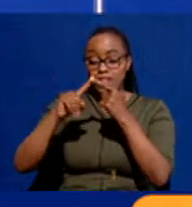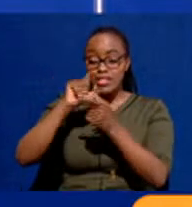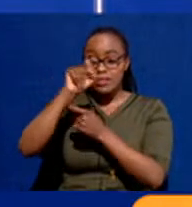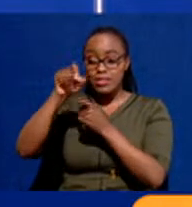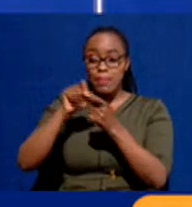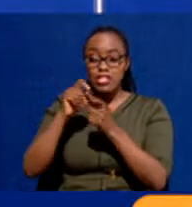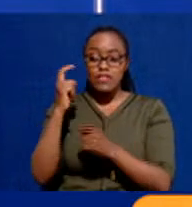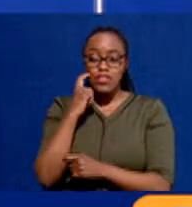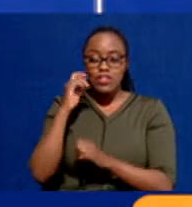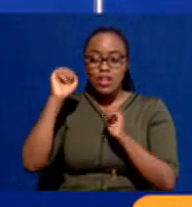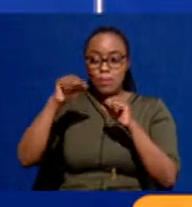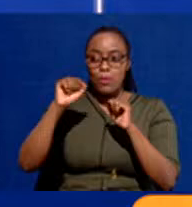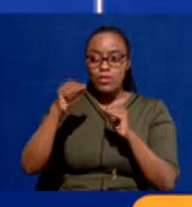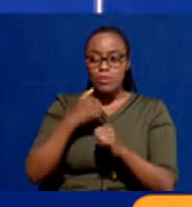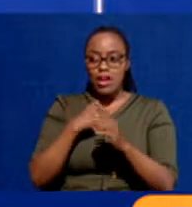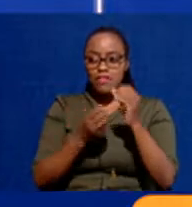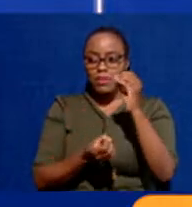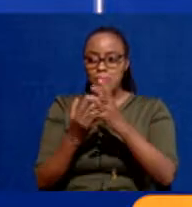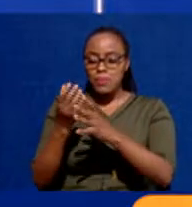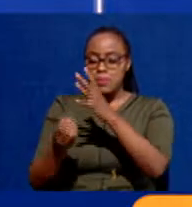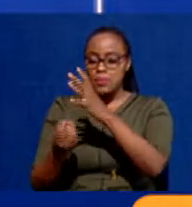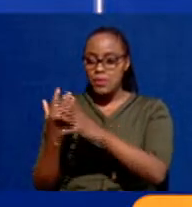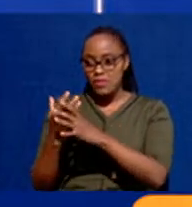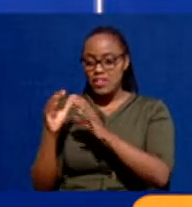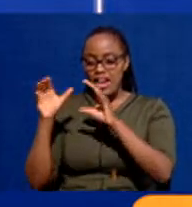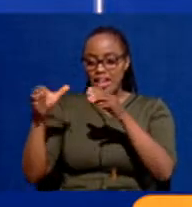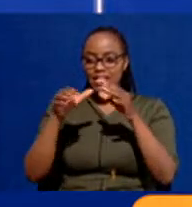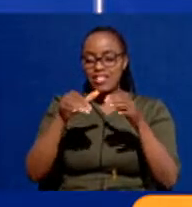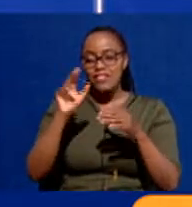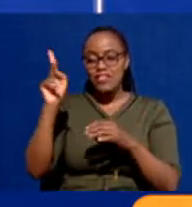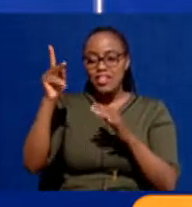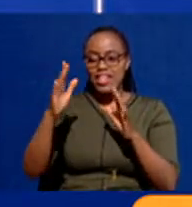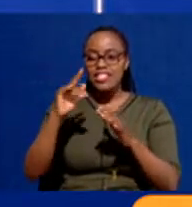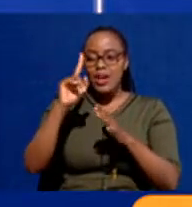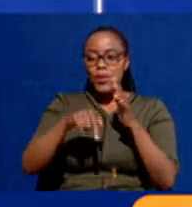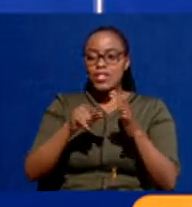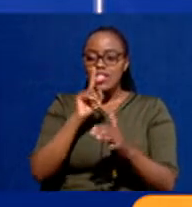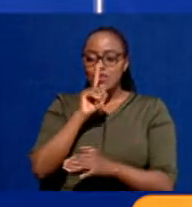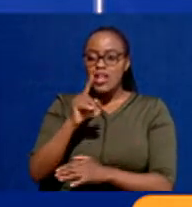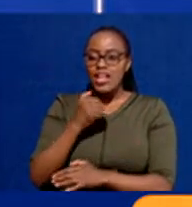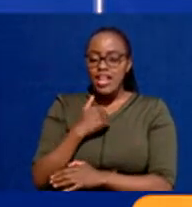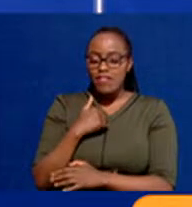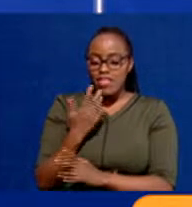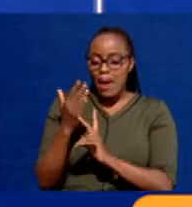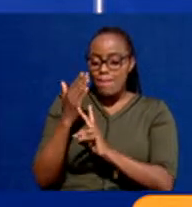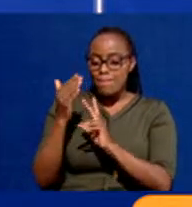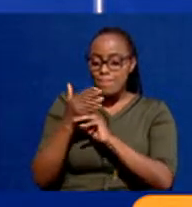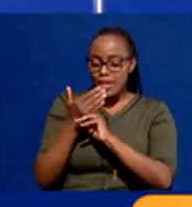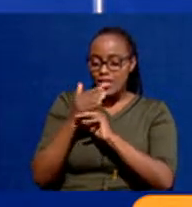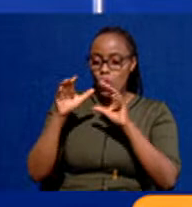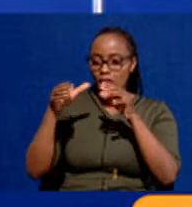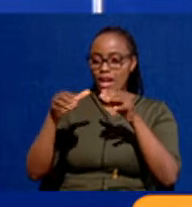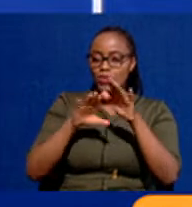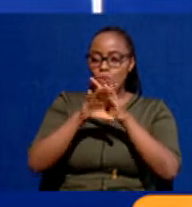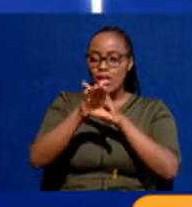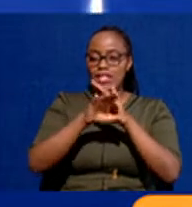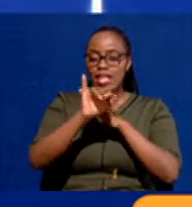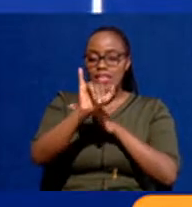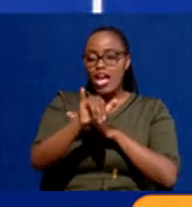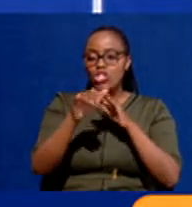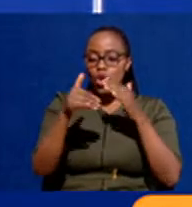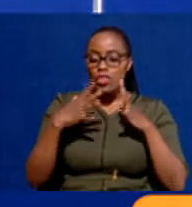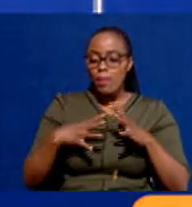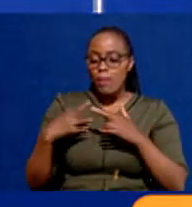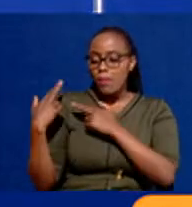specific shops, are we likely to create different classes of Kenyans? What guarantees do we have that the middle class won't be the